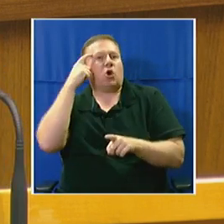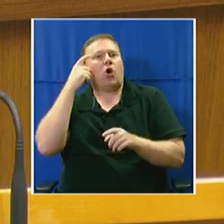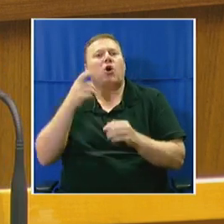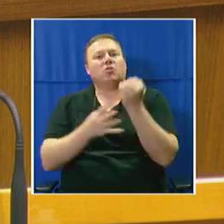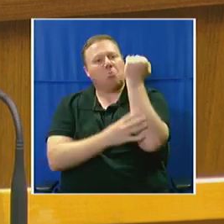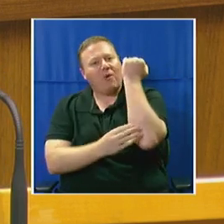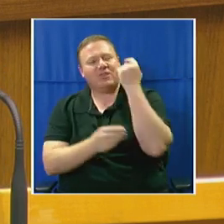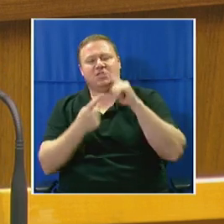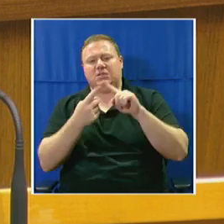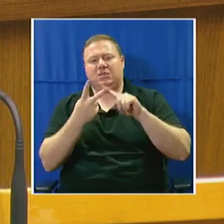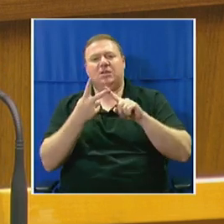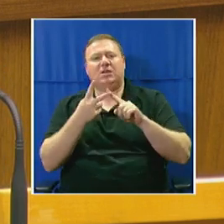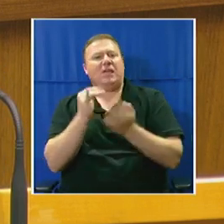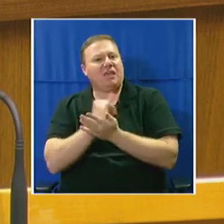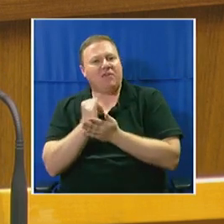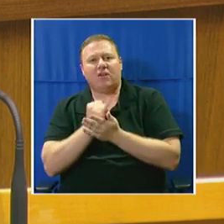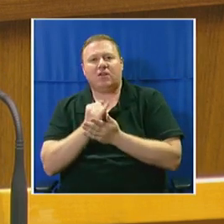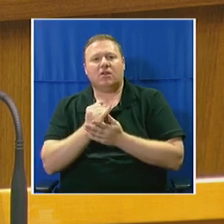children